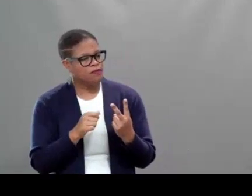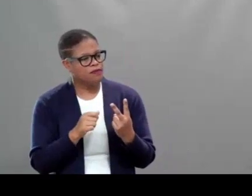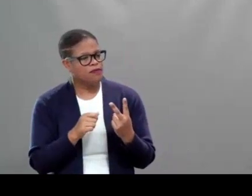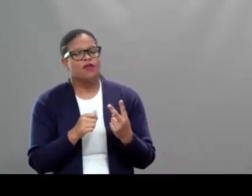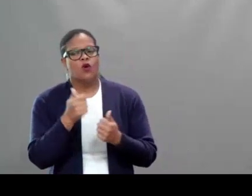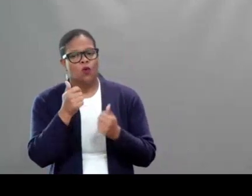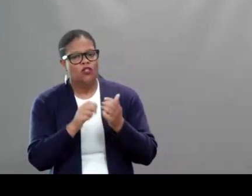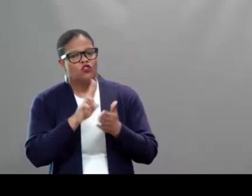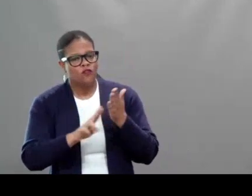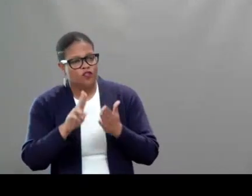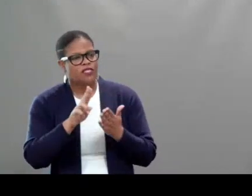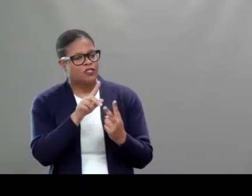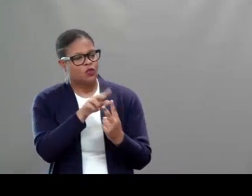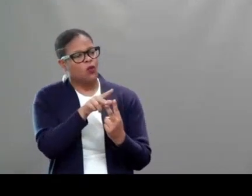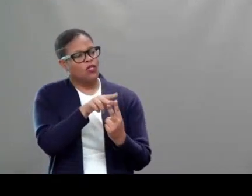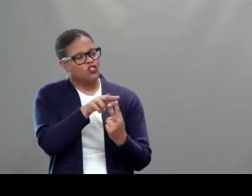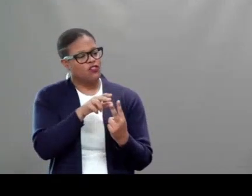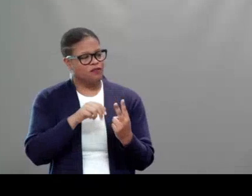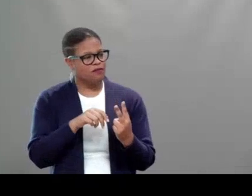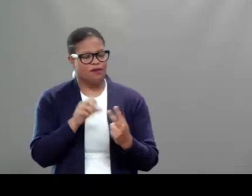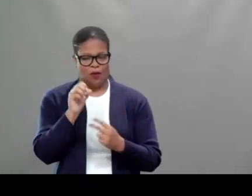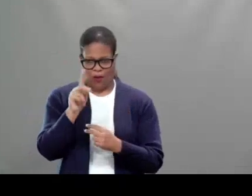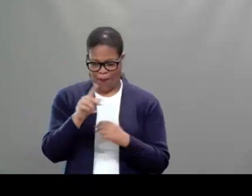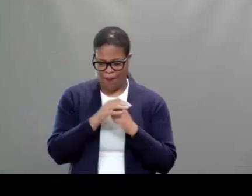which university is doing which? Okay.